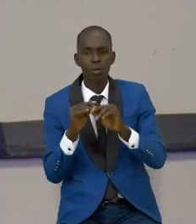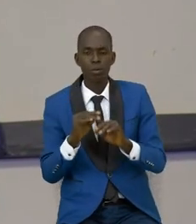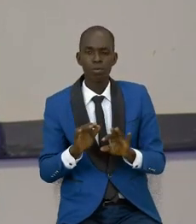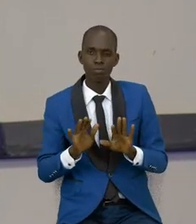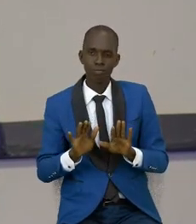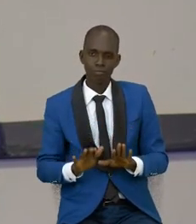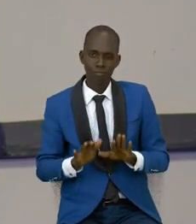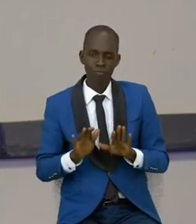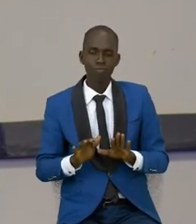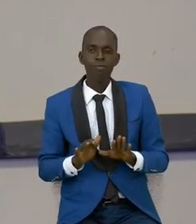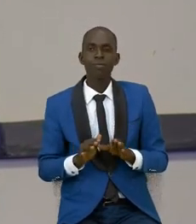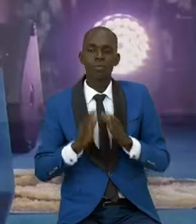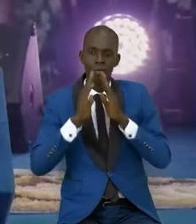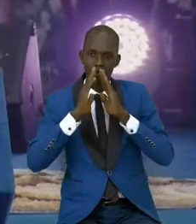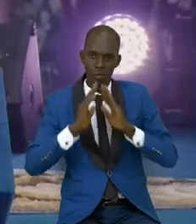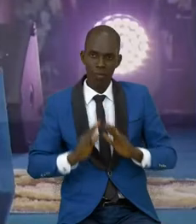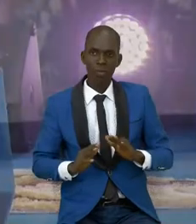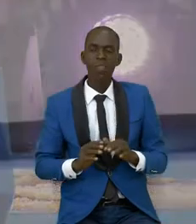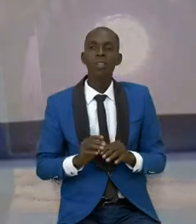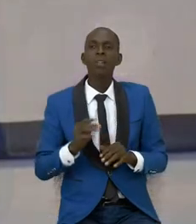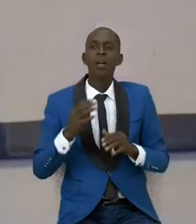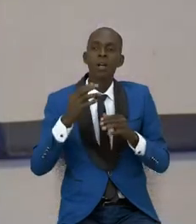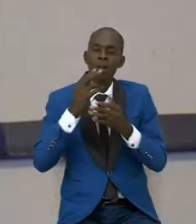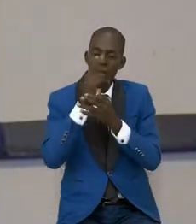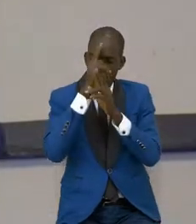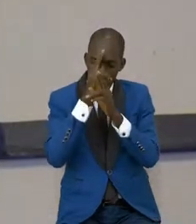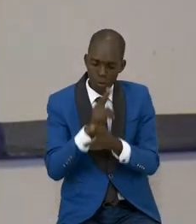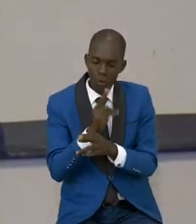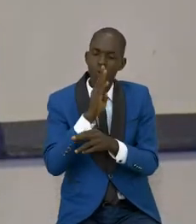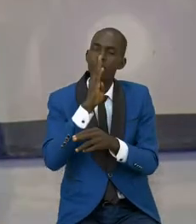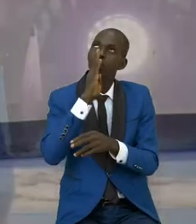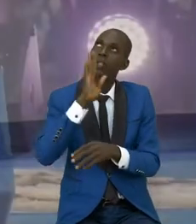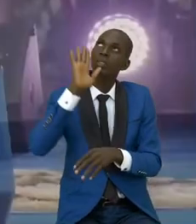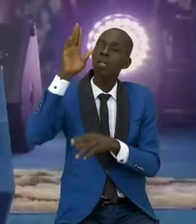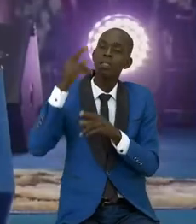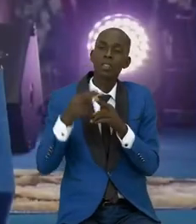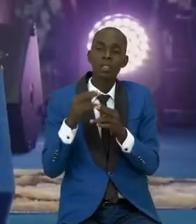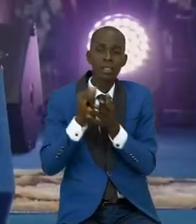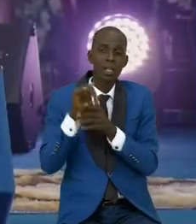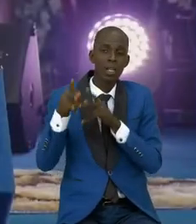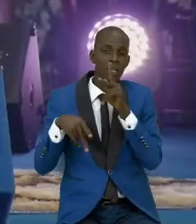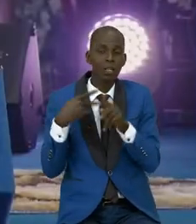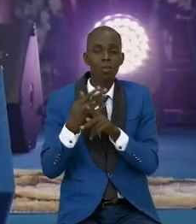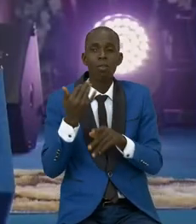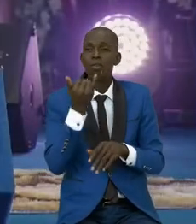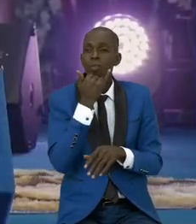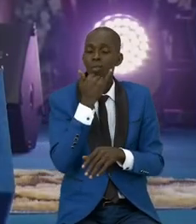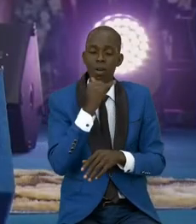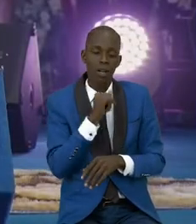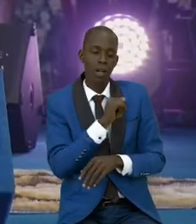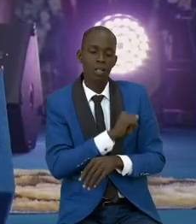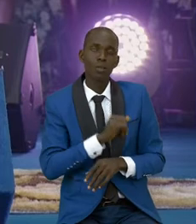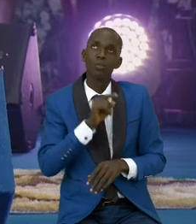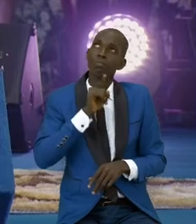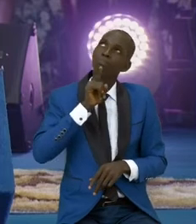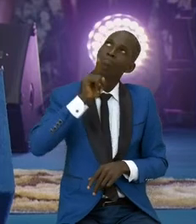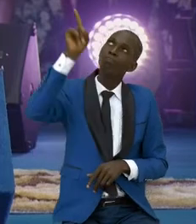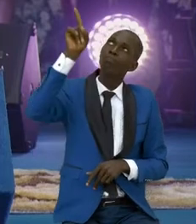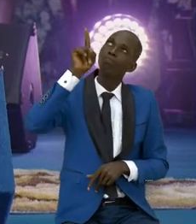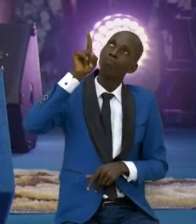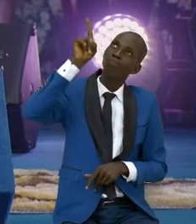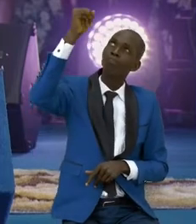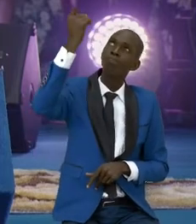be thy name. That kind of attitude you have in pointing at God,